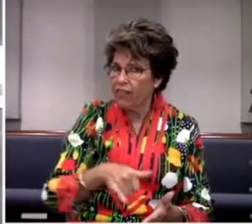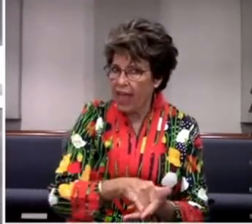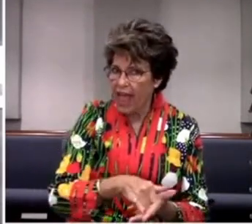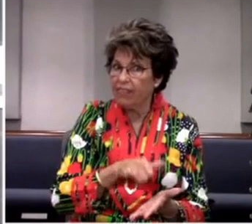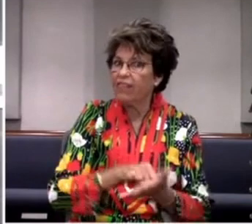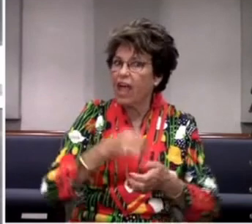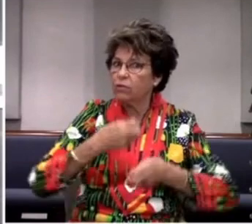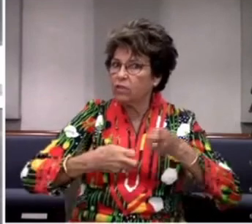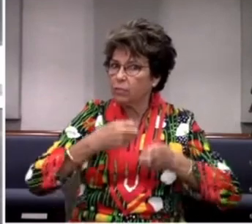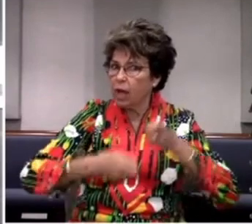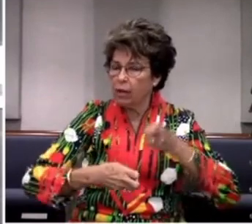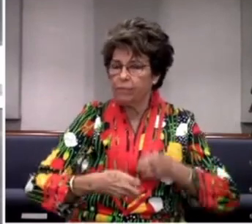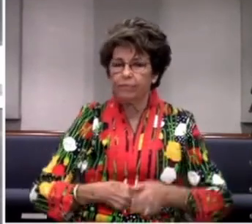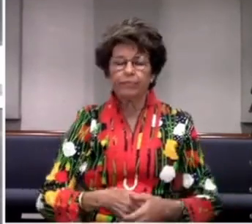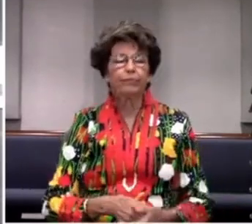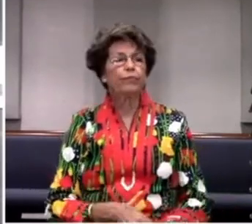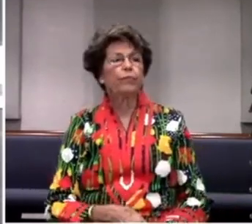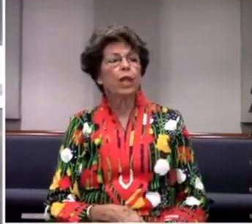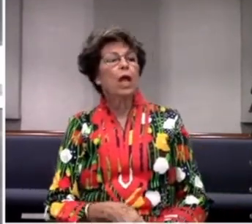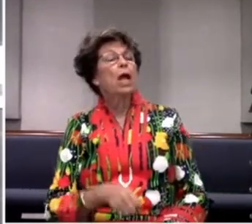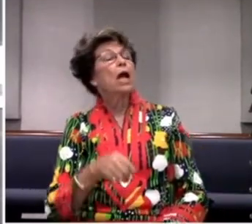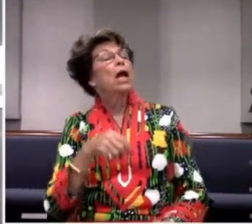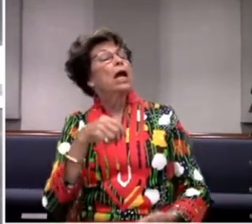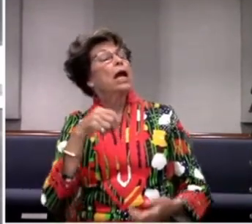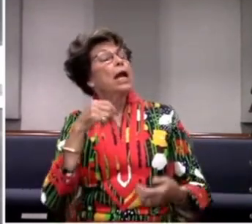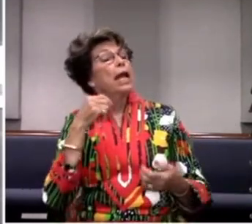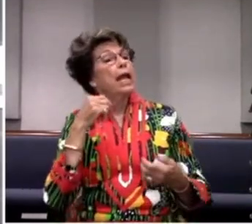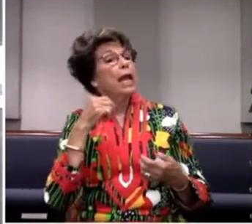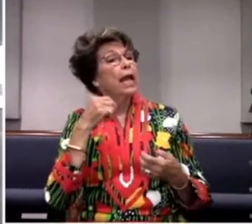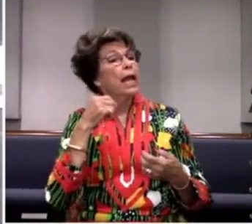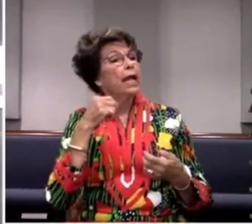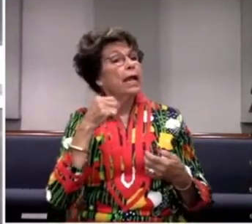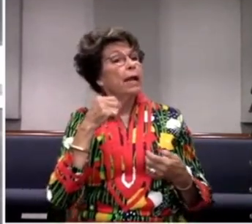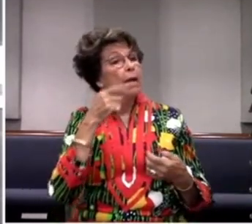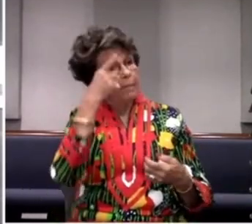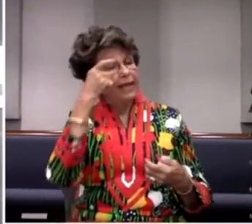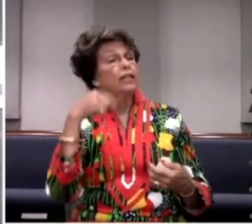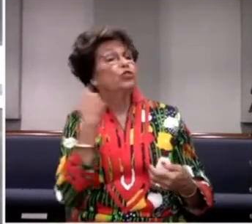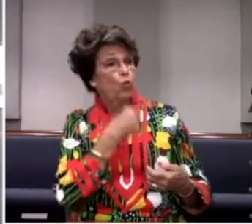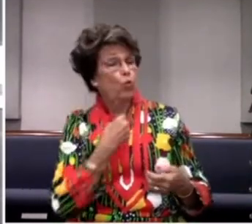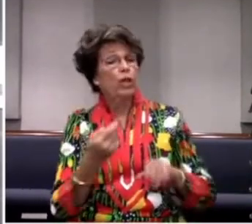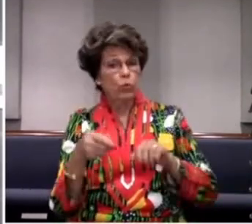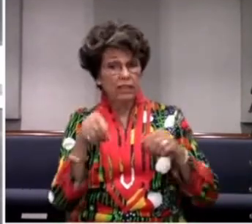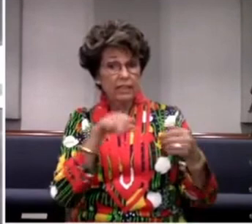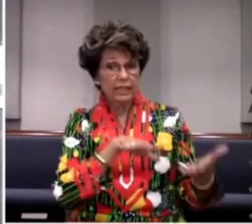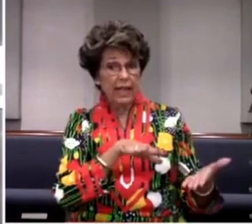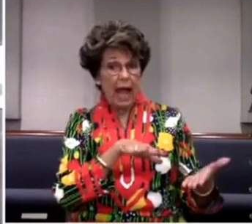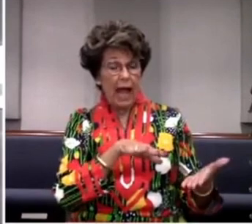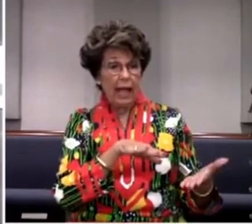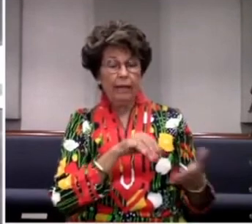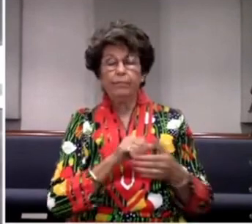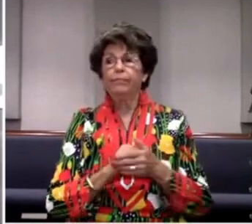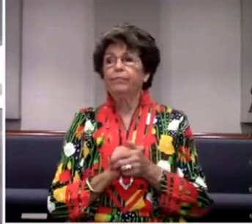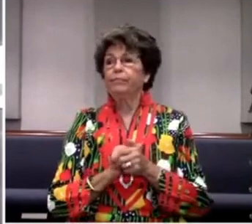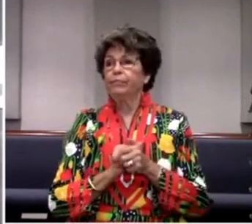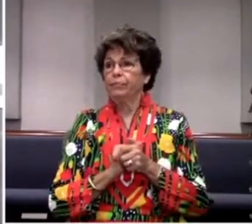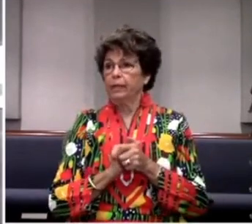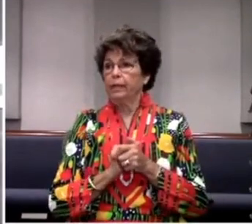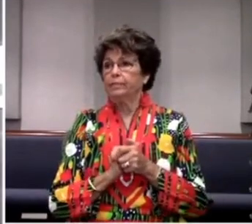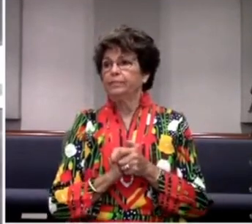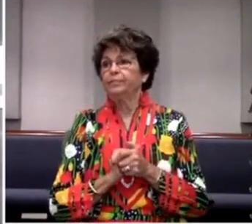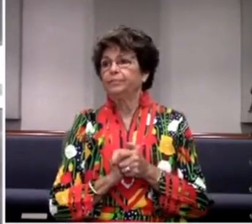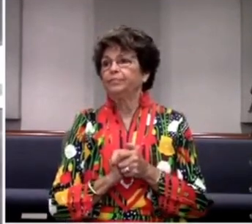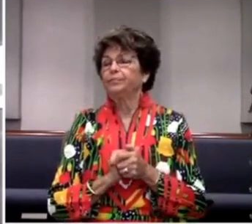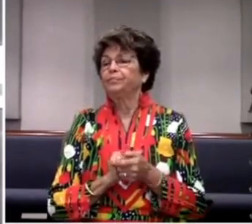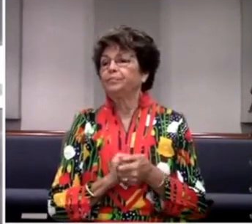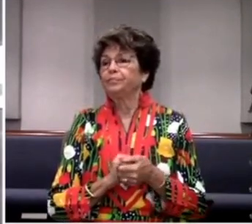Lest ye die. There was no lest to it. Look, if you would, at verse number 17 of chapter number 2, just across your